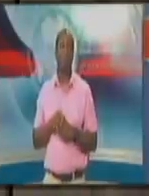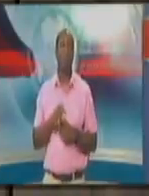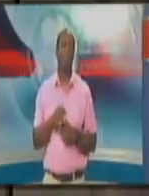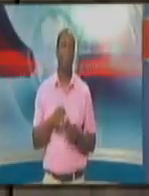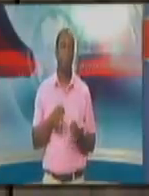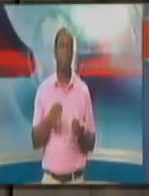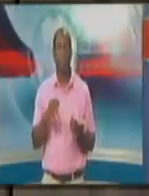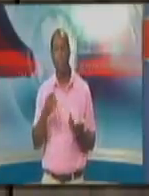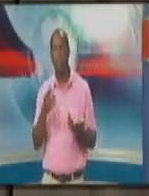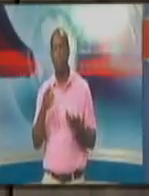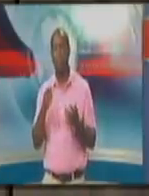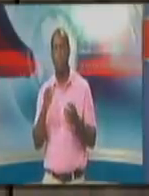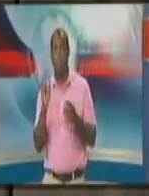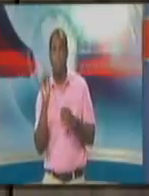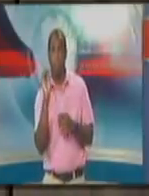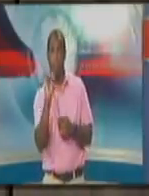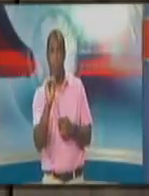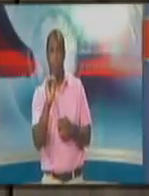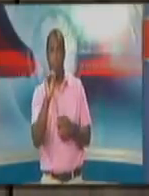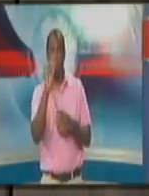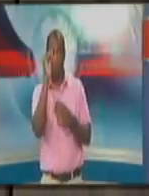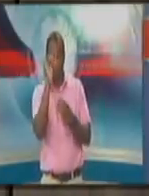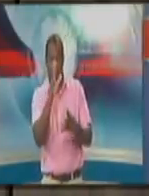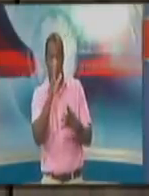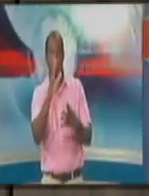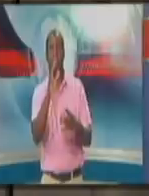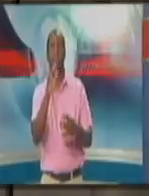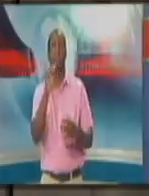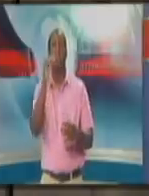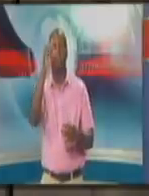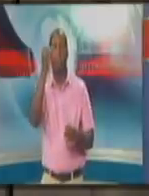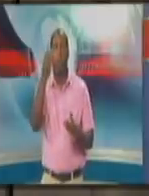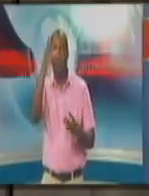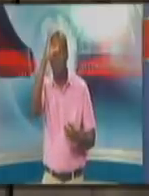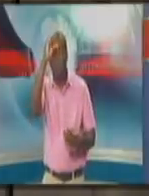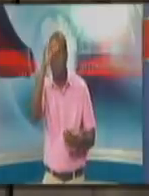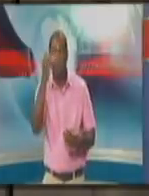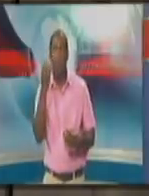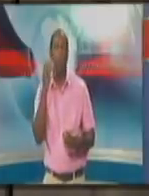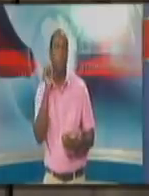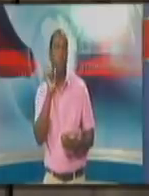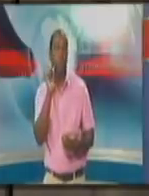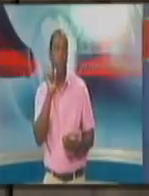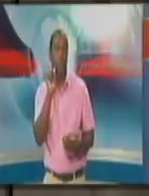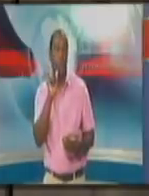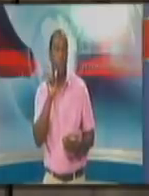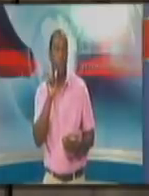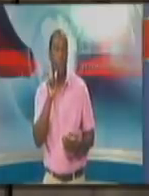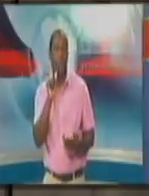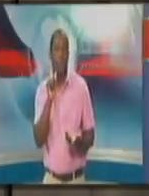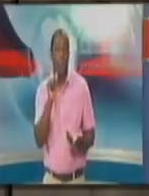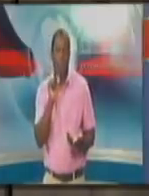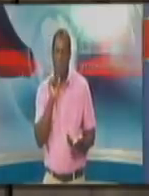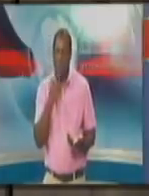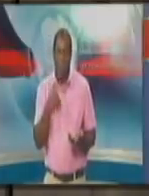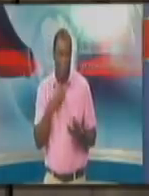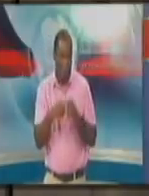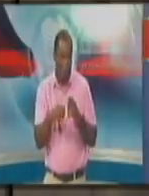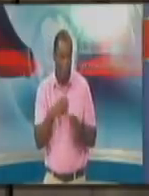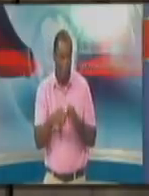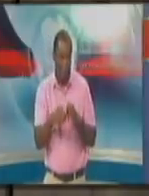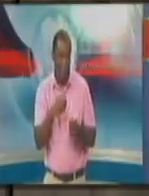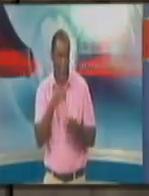into consideration when Dr. Hines was presenting and his demographic chart. There's no issue at all with us presenting that data to the